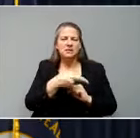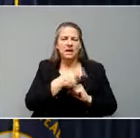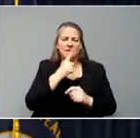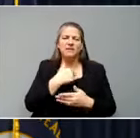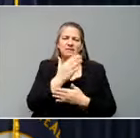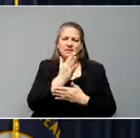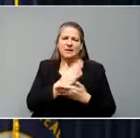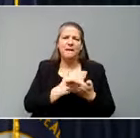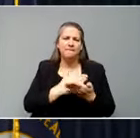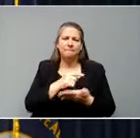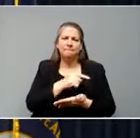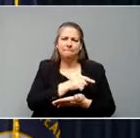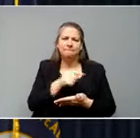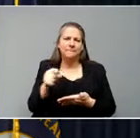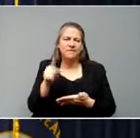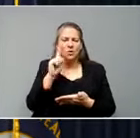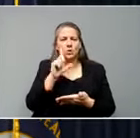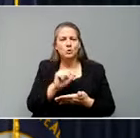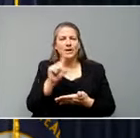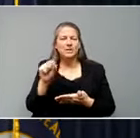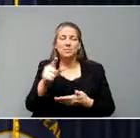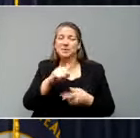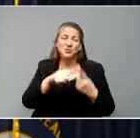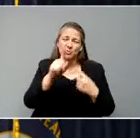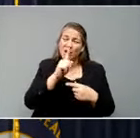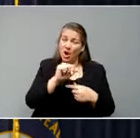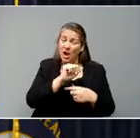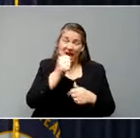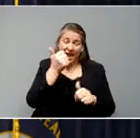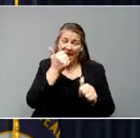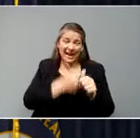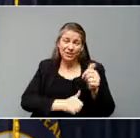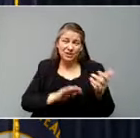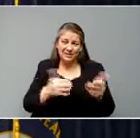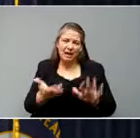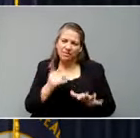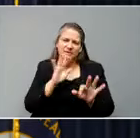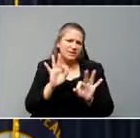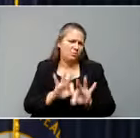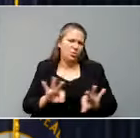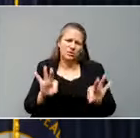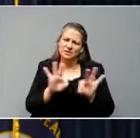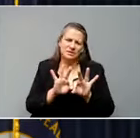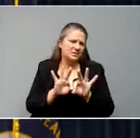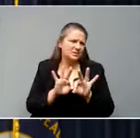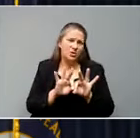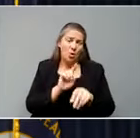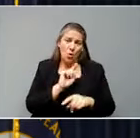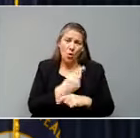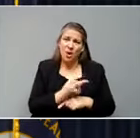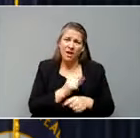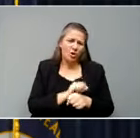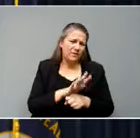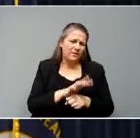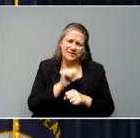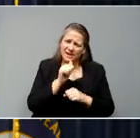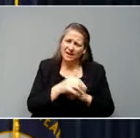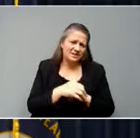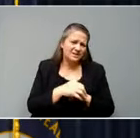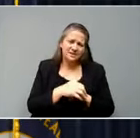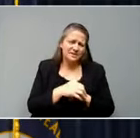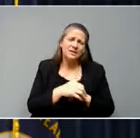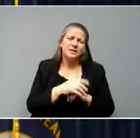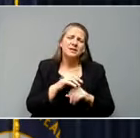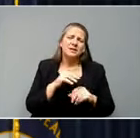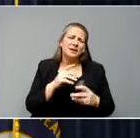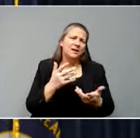additional deaths for 2020, but every death is significant. And we're going to make sure that as we close that, maybe